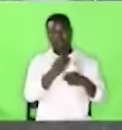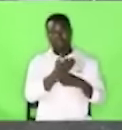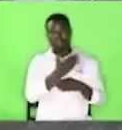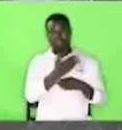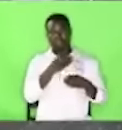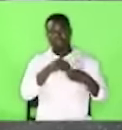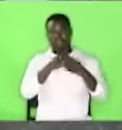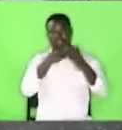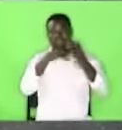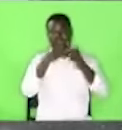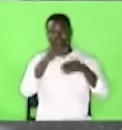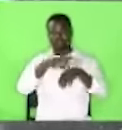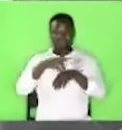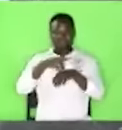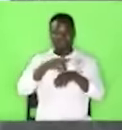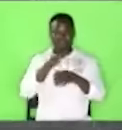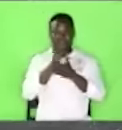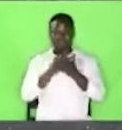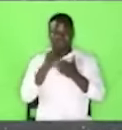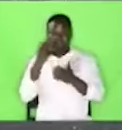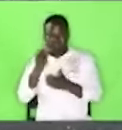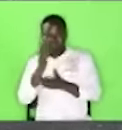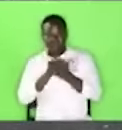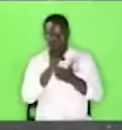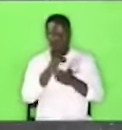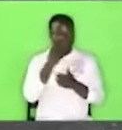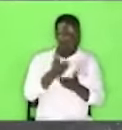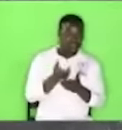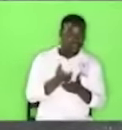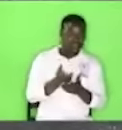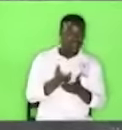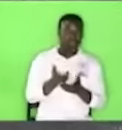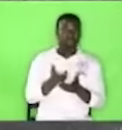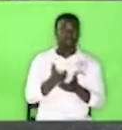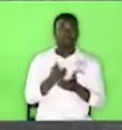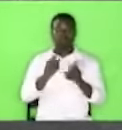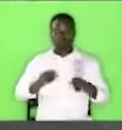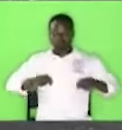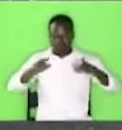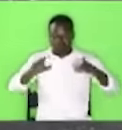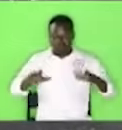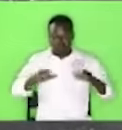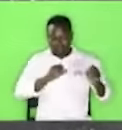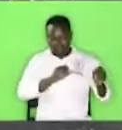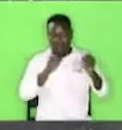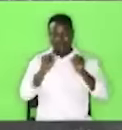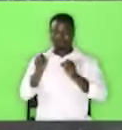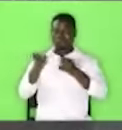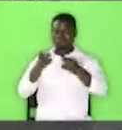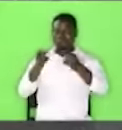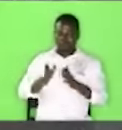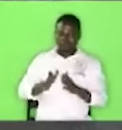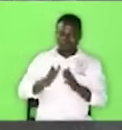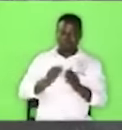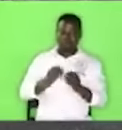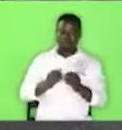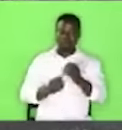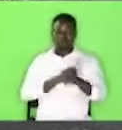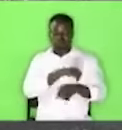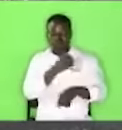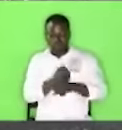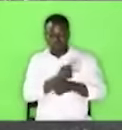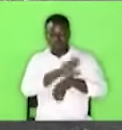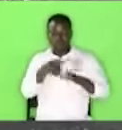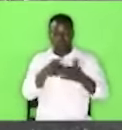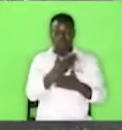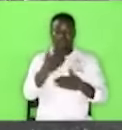visible and invisible whether thrones powers rulers authorities all things have been created